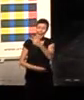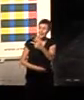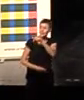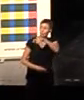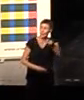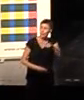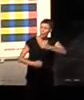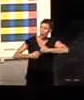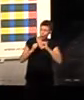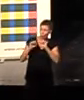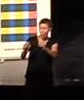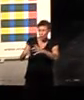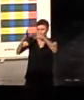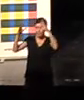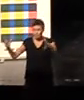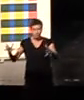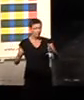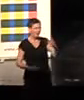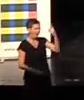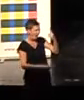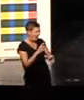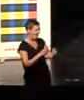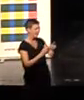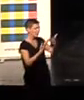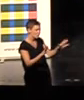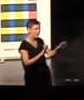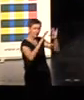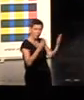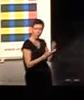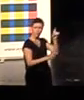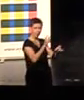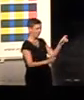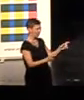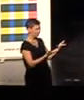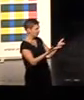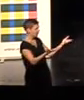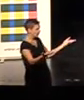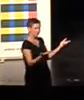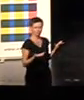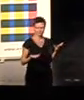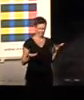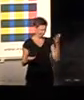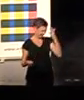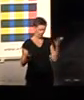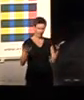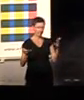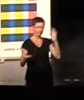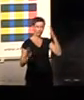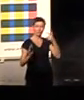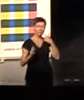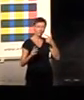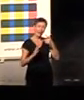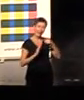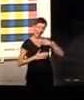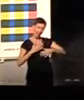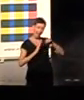as much sh op de world population dit is een enkel challenge met het is